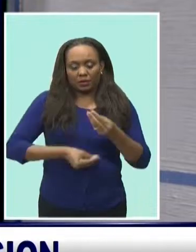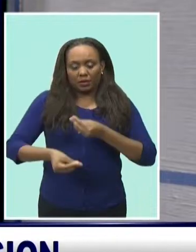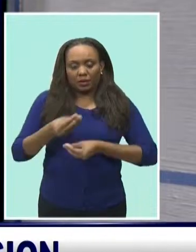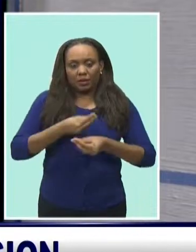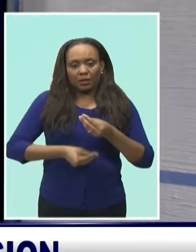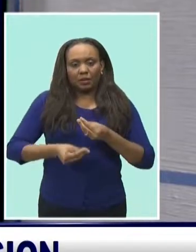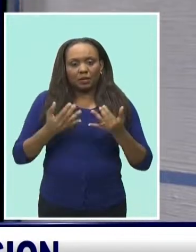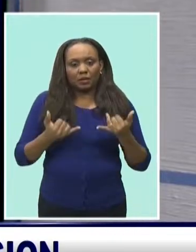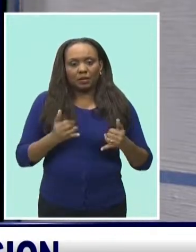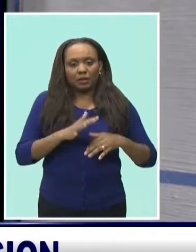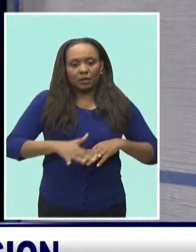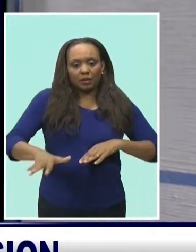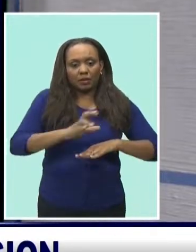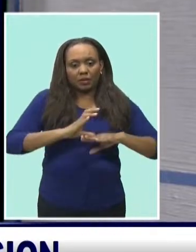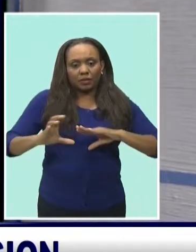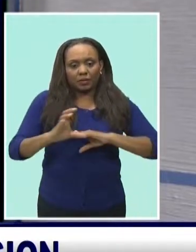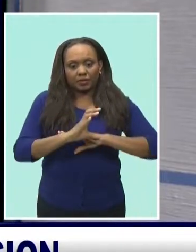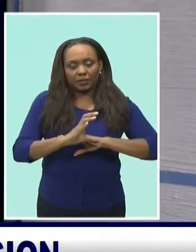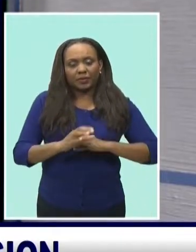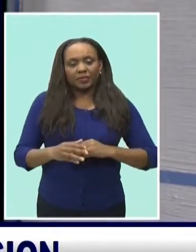exchanges across our region.